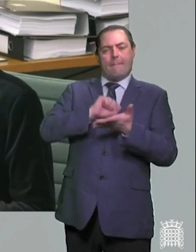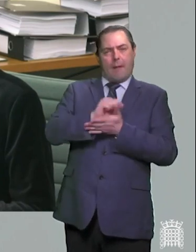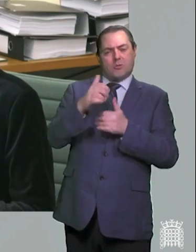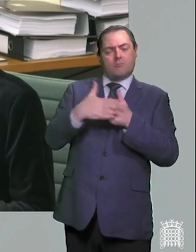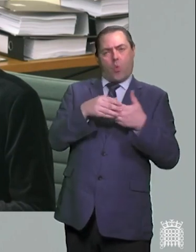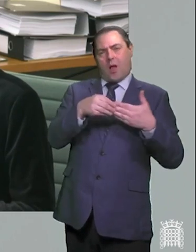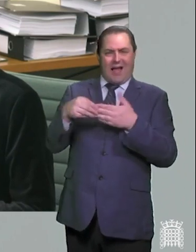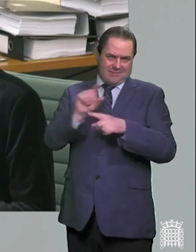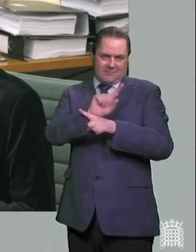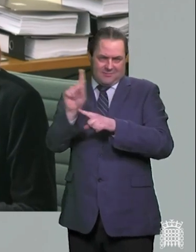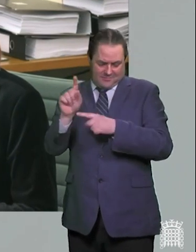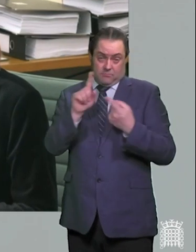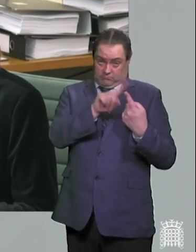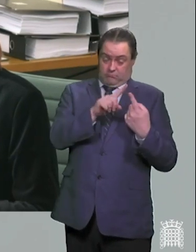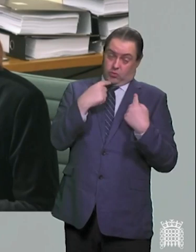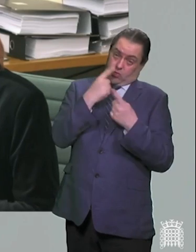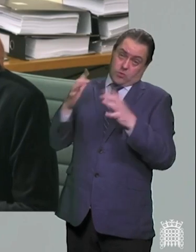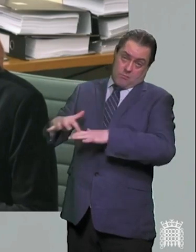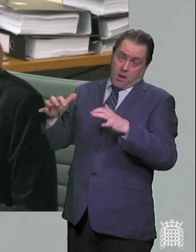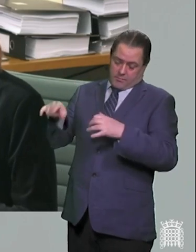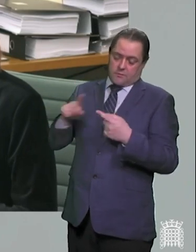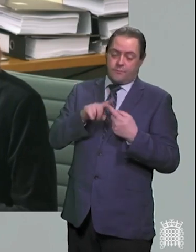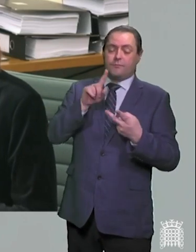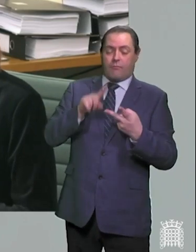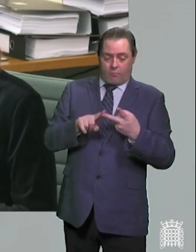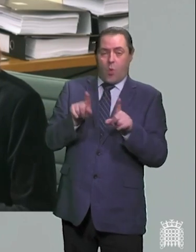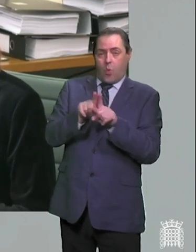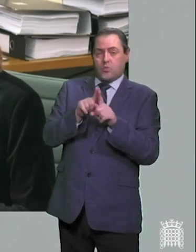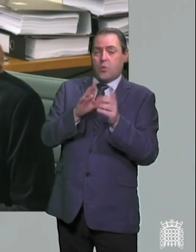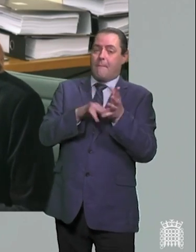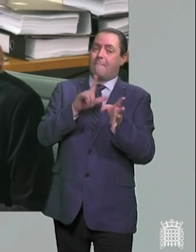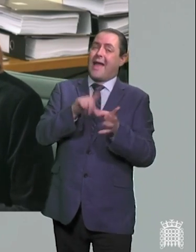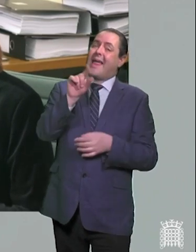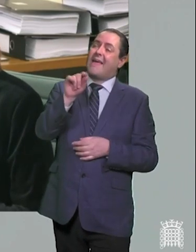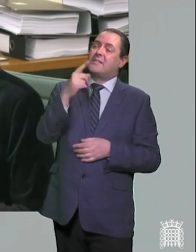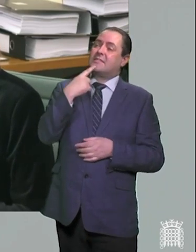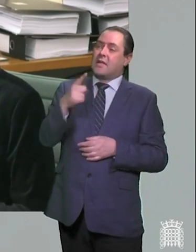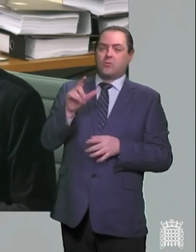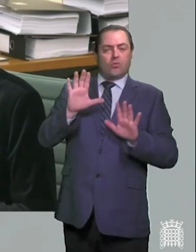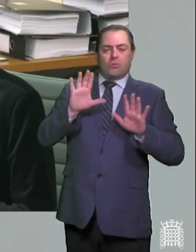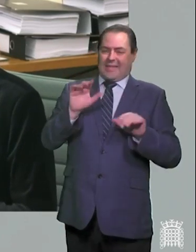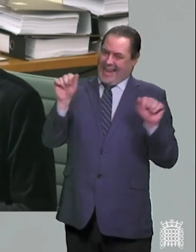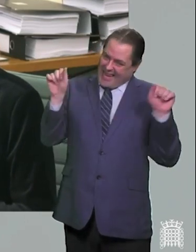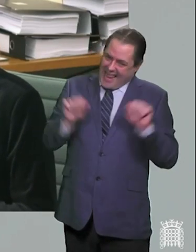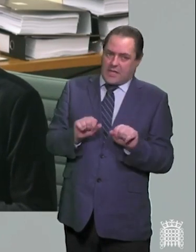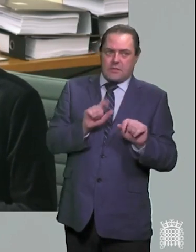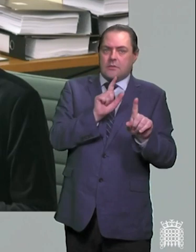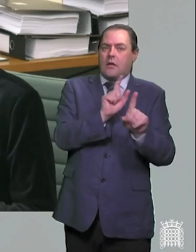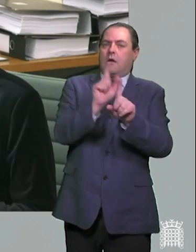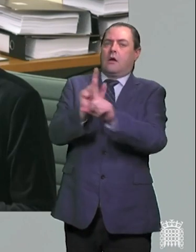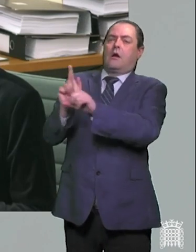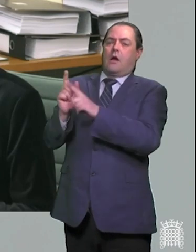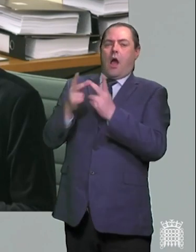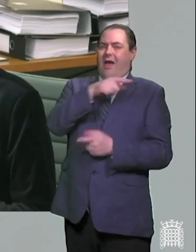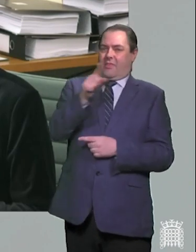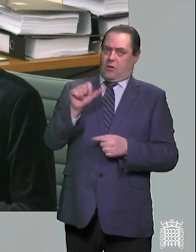that. You also told the House on the 11th of May that people should be limiting contact with others and keeping